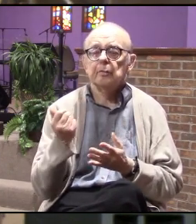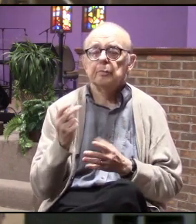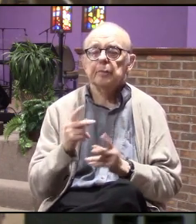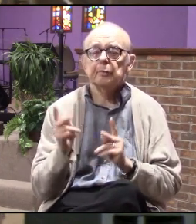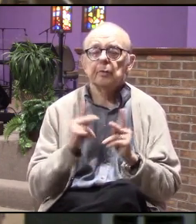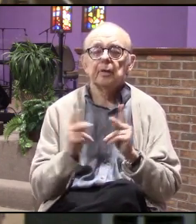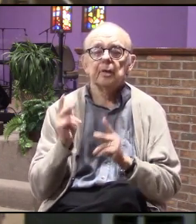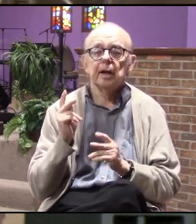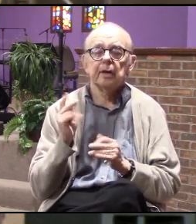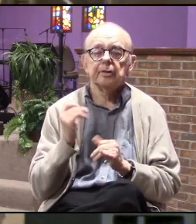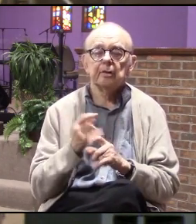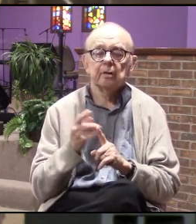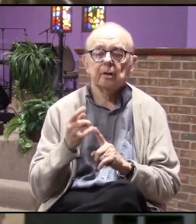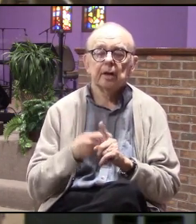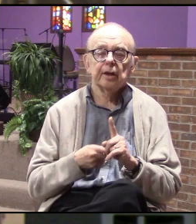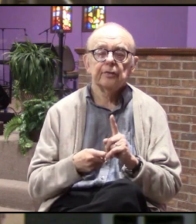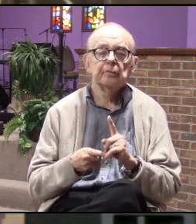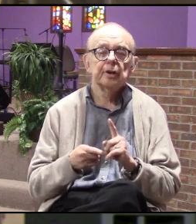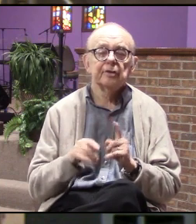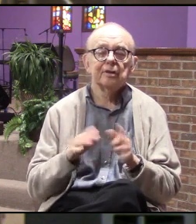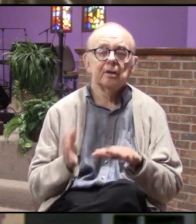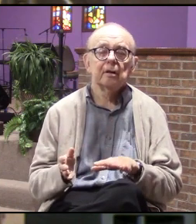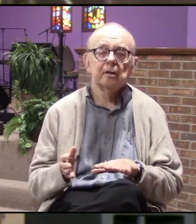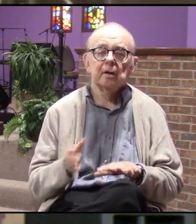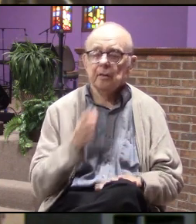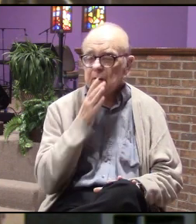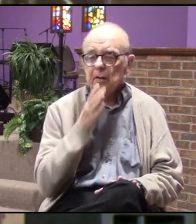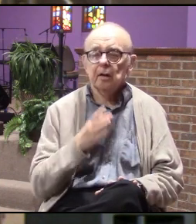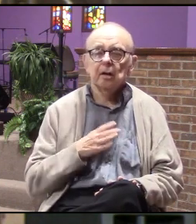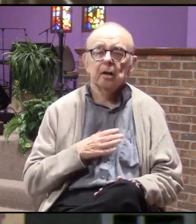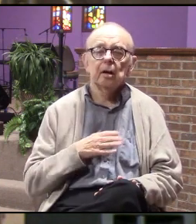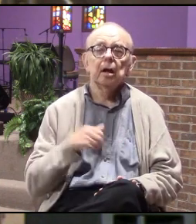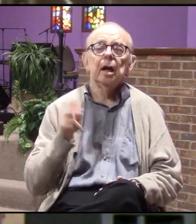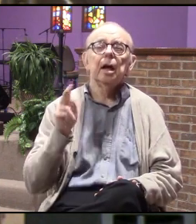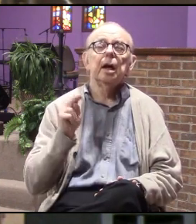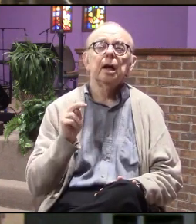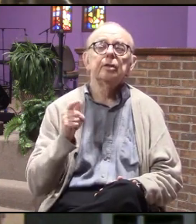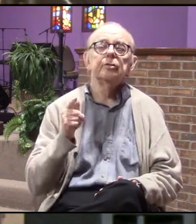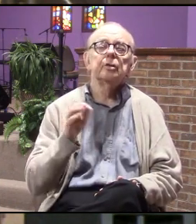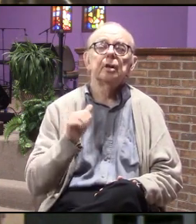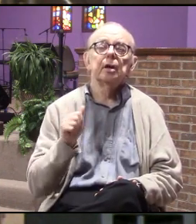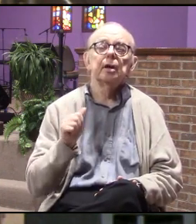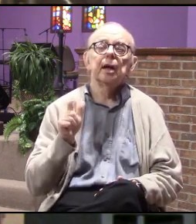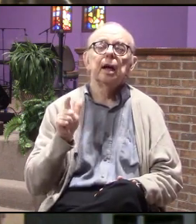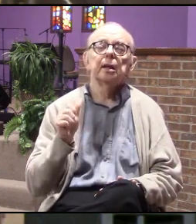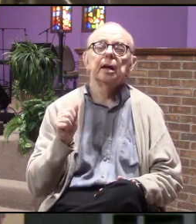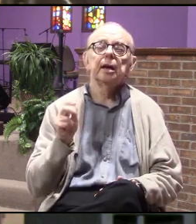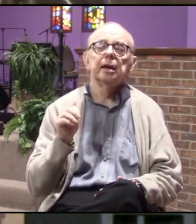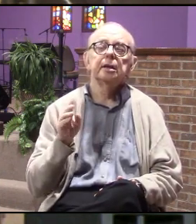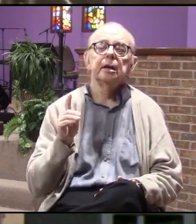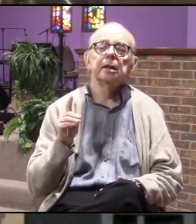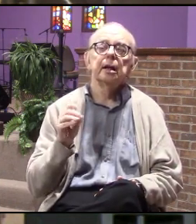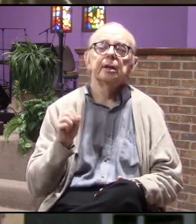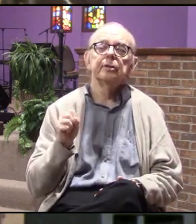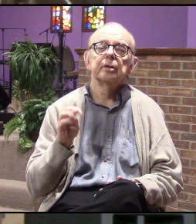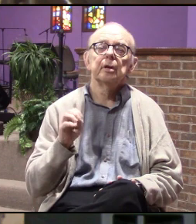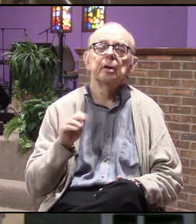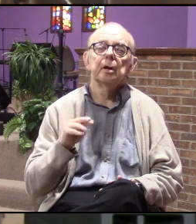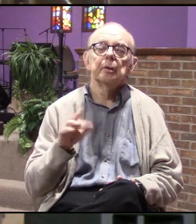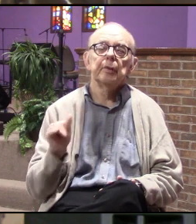few months that have died. A lady by the name of Angela Lansbury, who starred in the